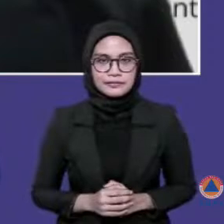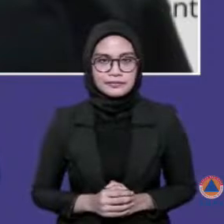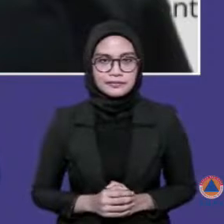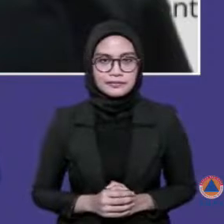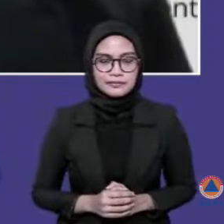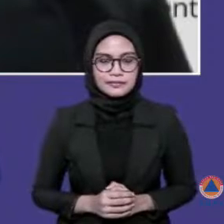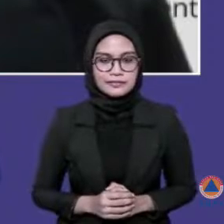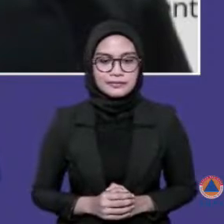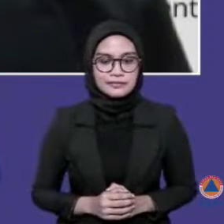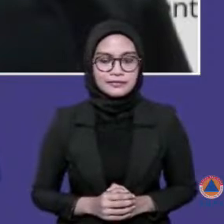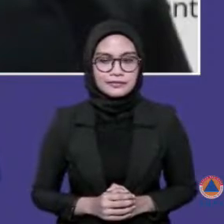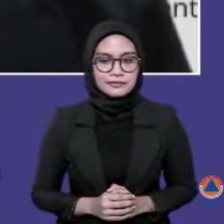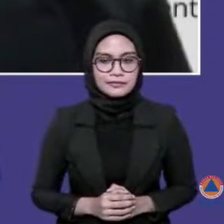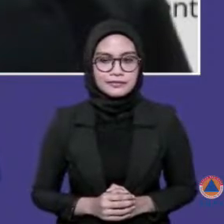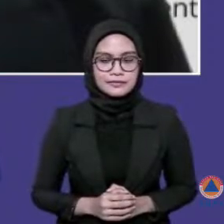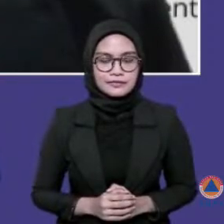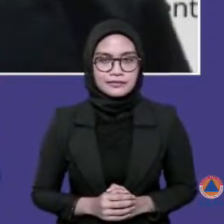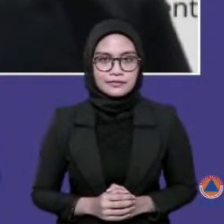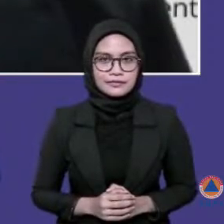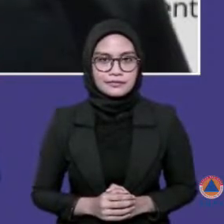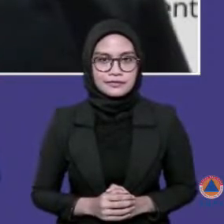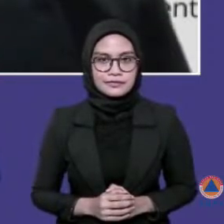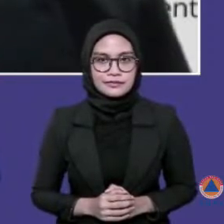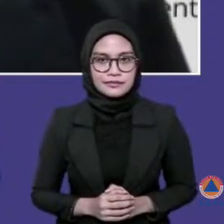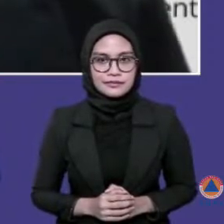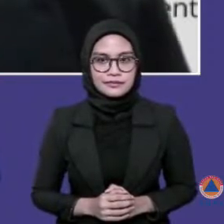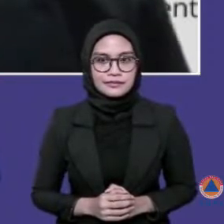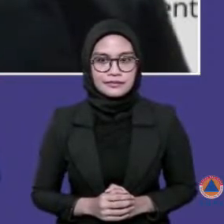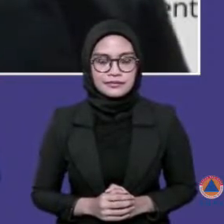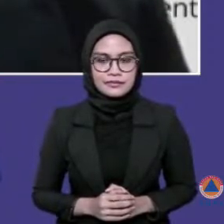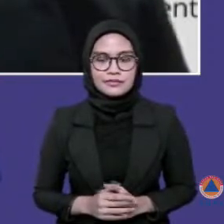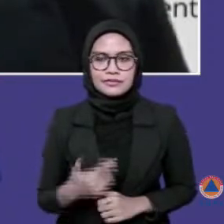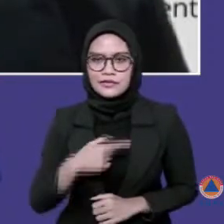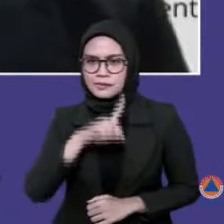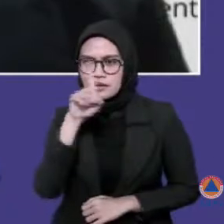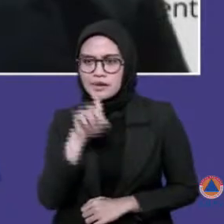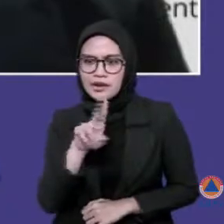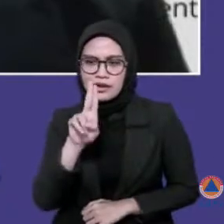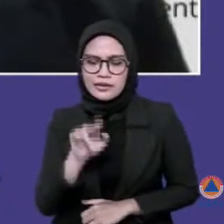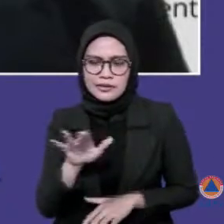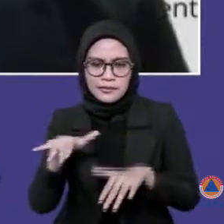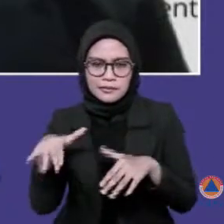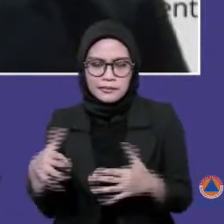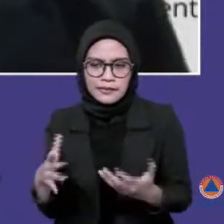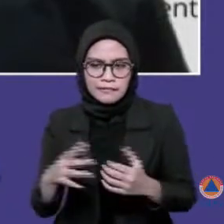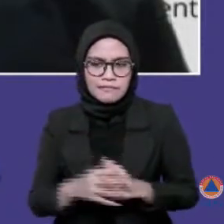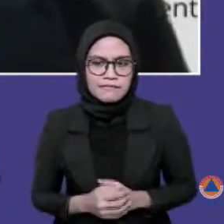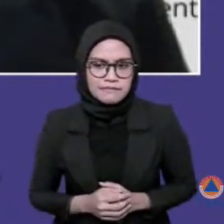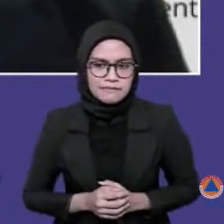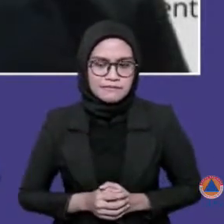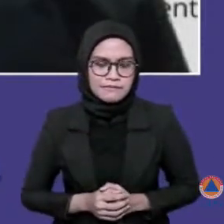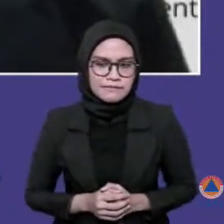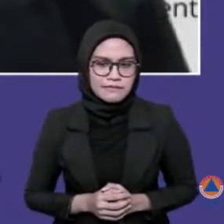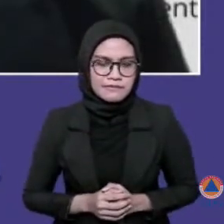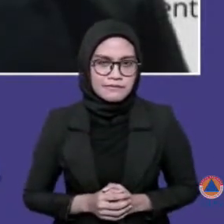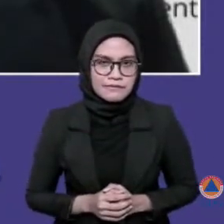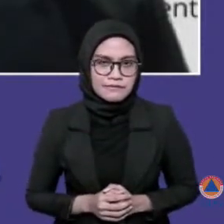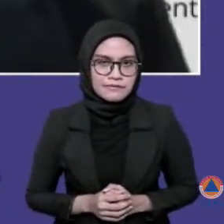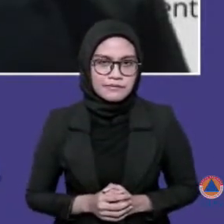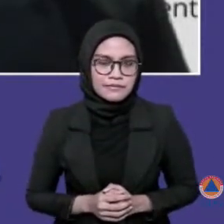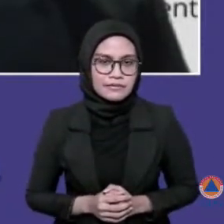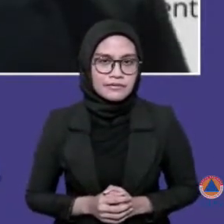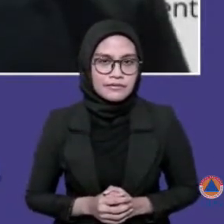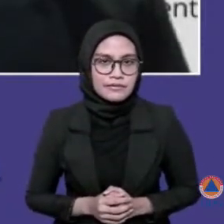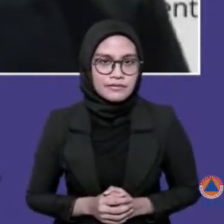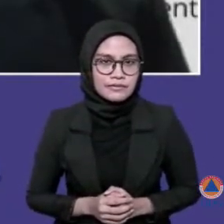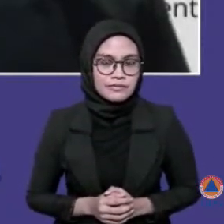See if there are any more questions out there. I mean, well, one question I had really was about tourism. I mean, obviously, Omicron